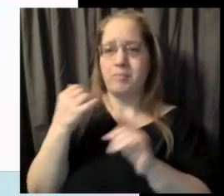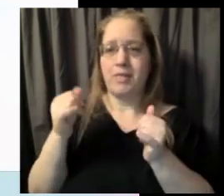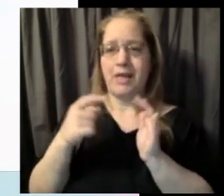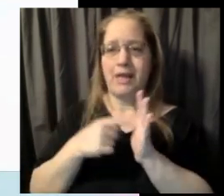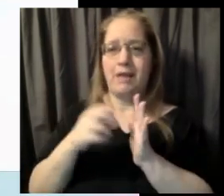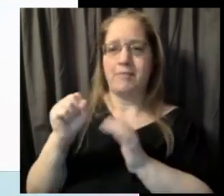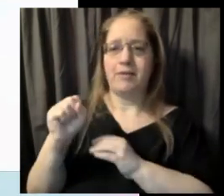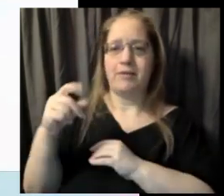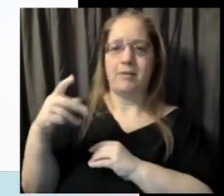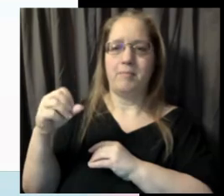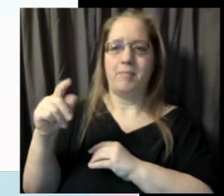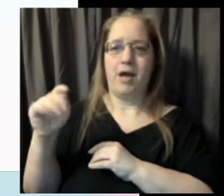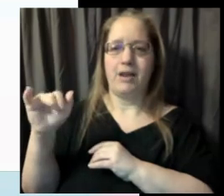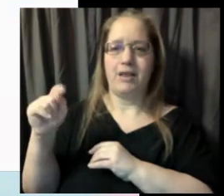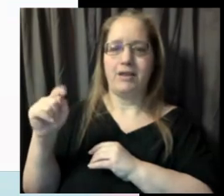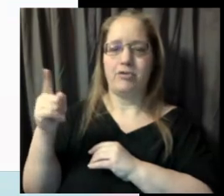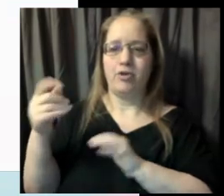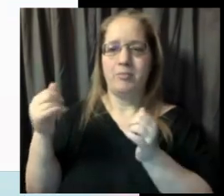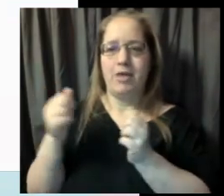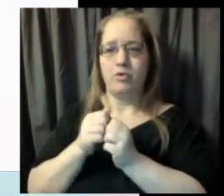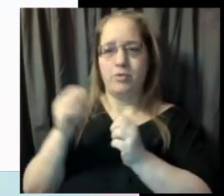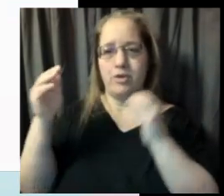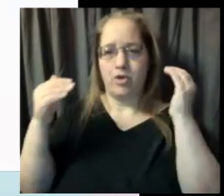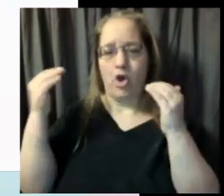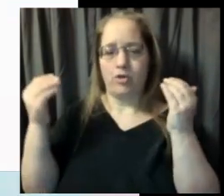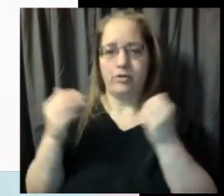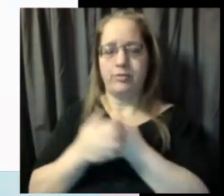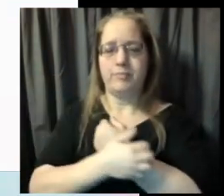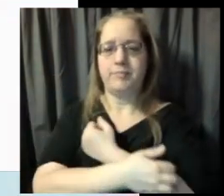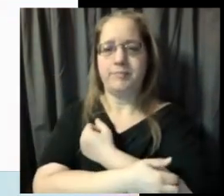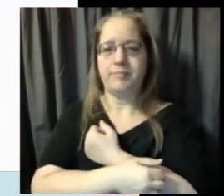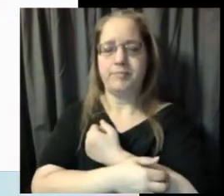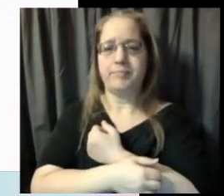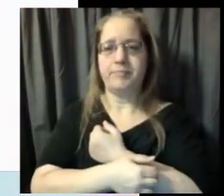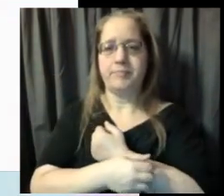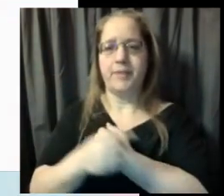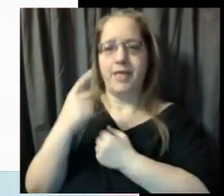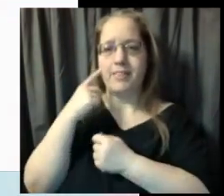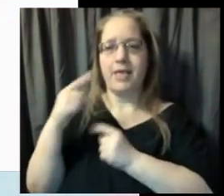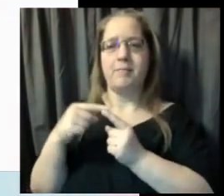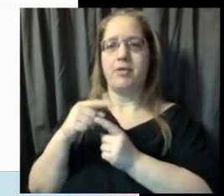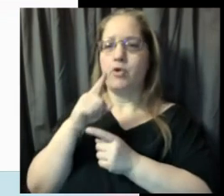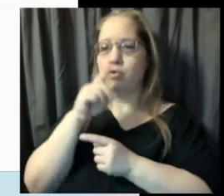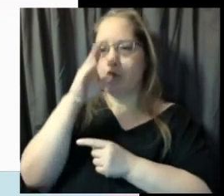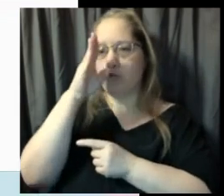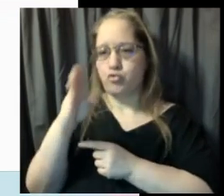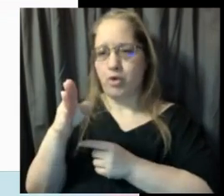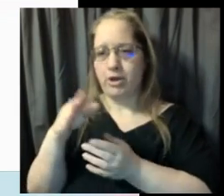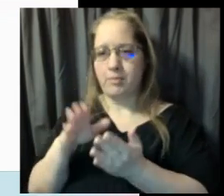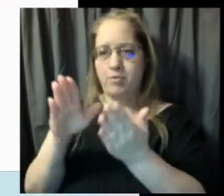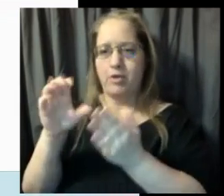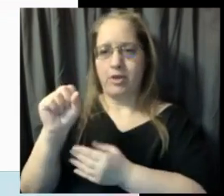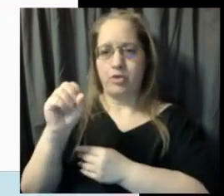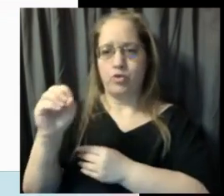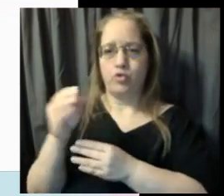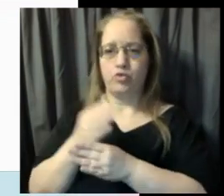is something she does as an adult with her family members. What are those things? As well as thinking about that really direct approach